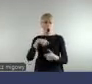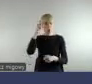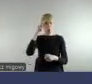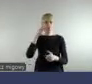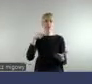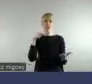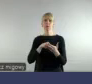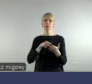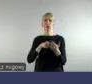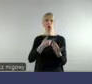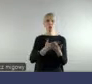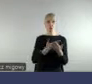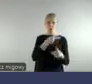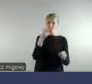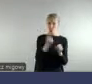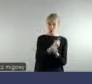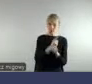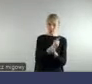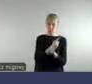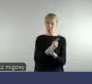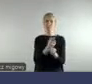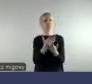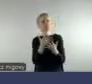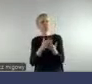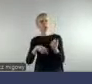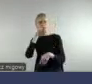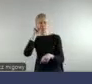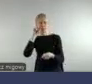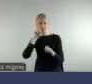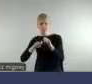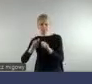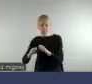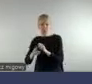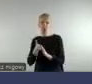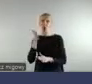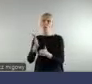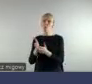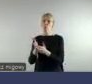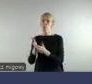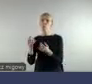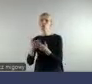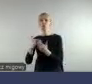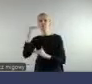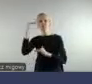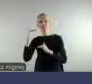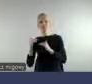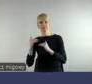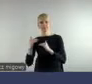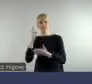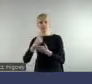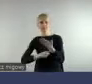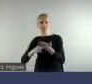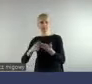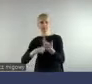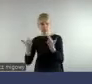to find measures reducing those risks. So the 2 last years, the analysis unfortunately